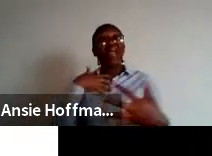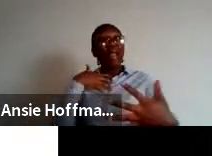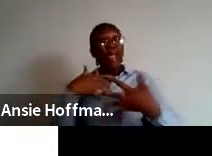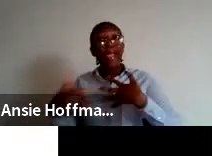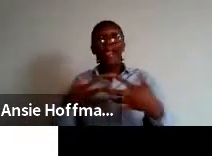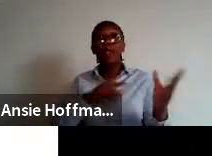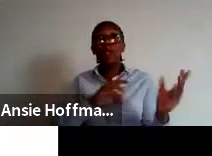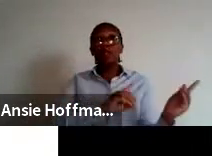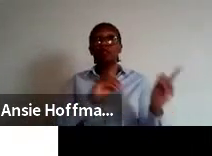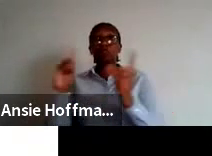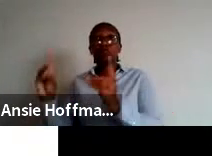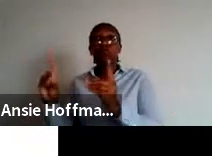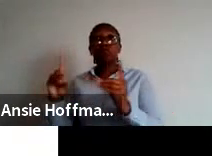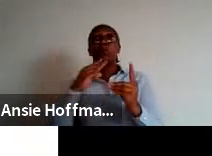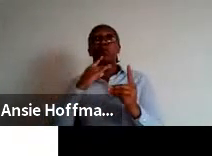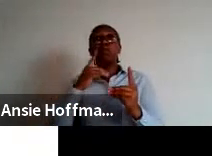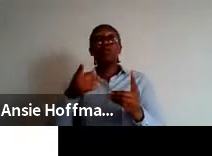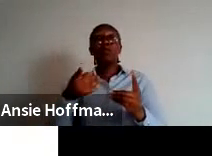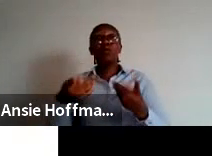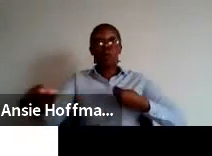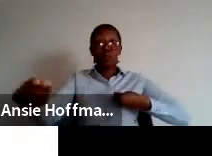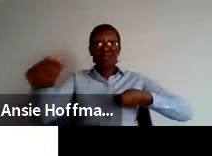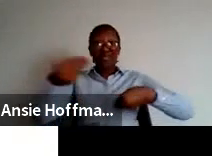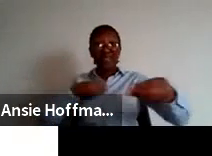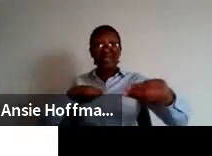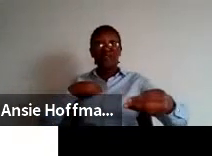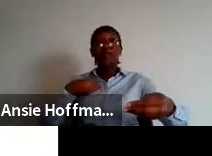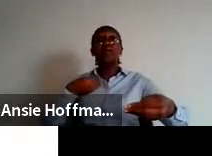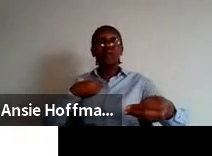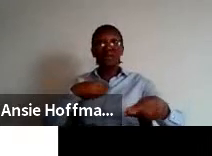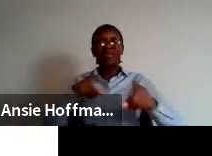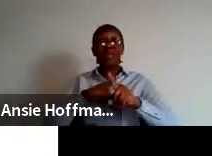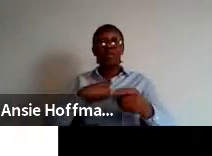illicit product defined as such by international law.